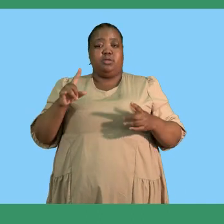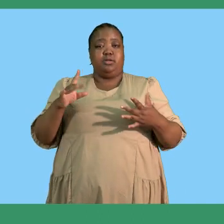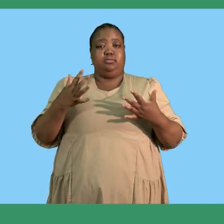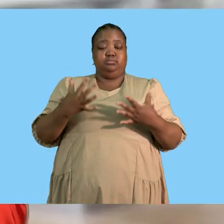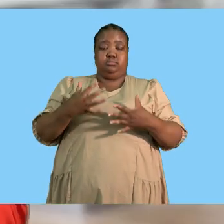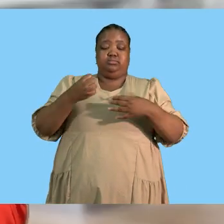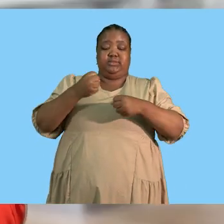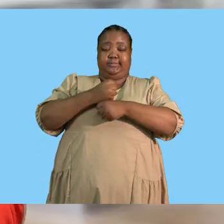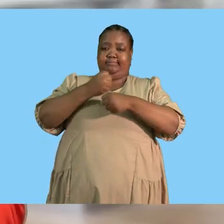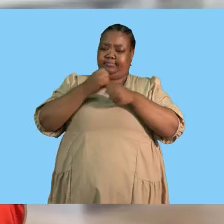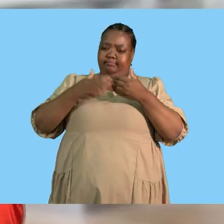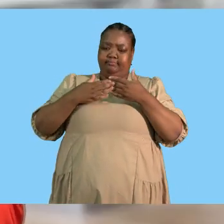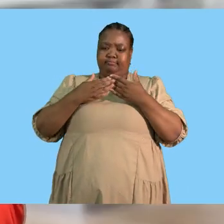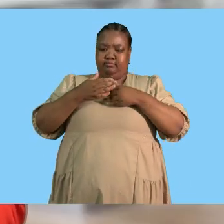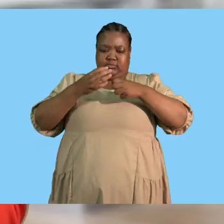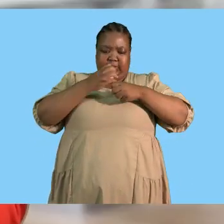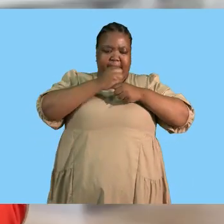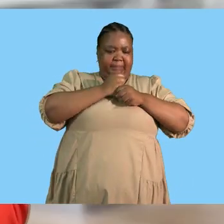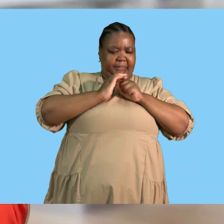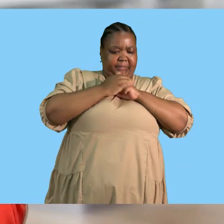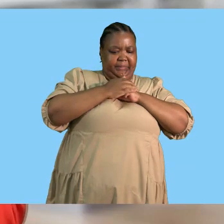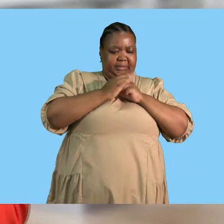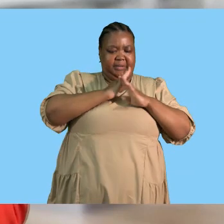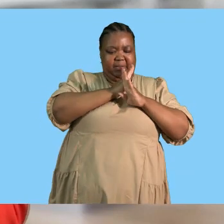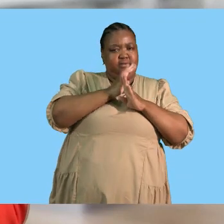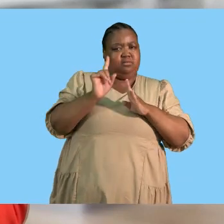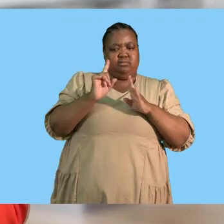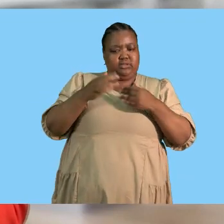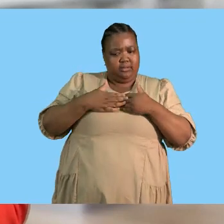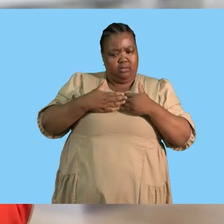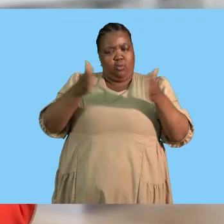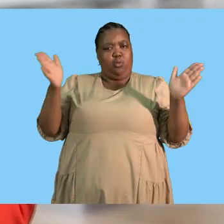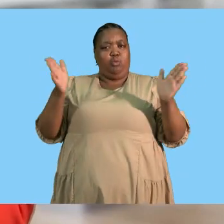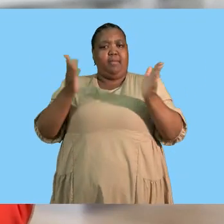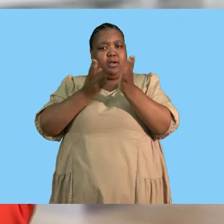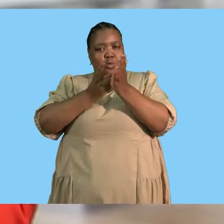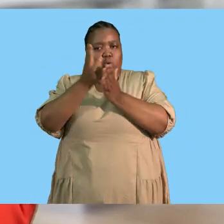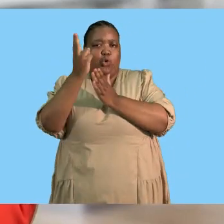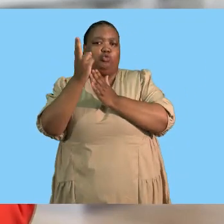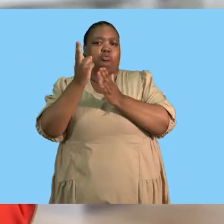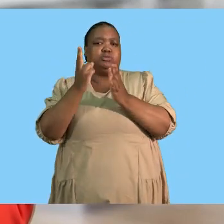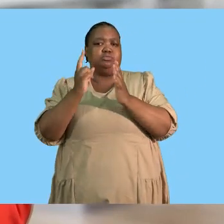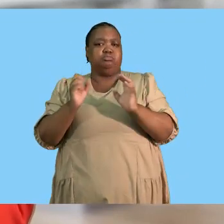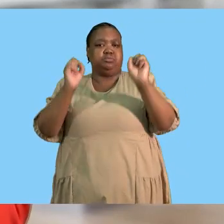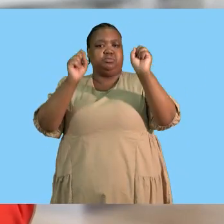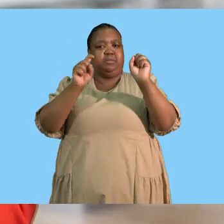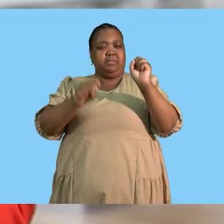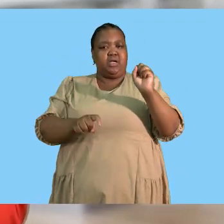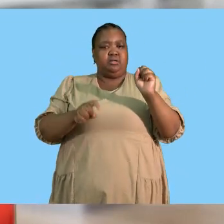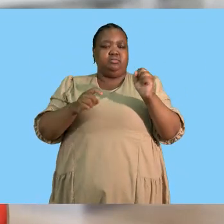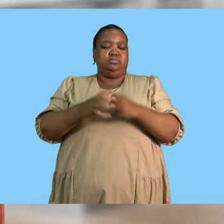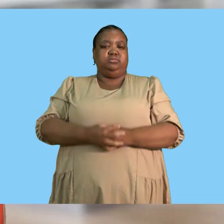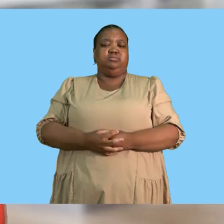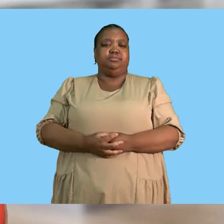business, you must be able to be transparent, which means that you must be honest and open about the business